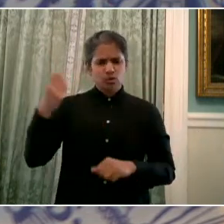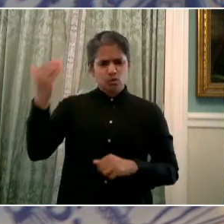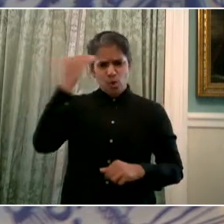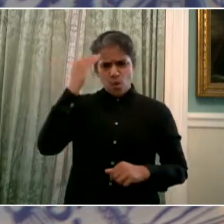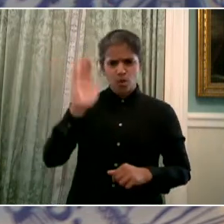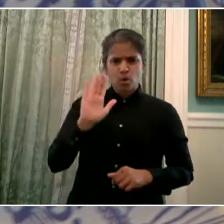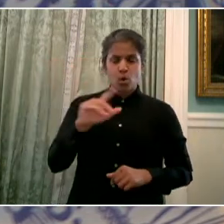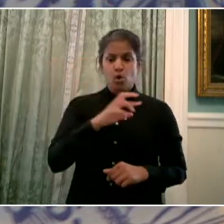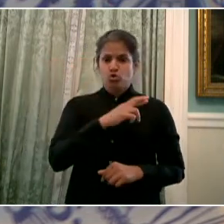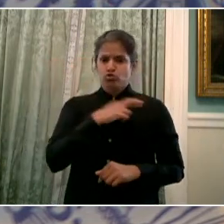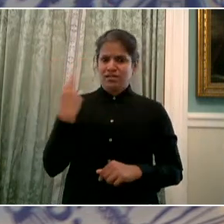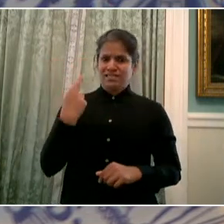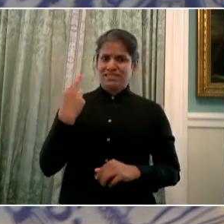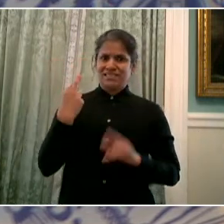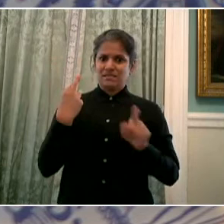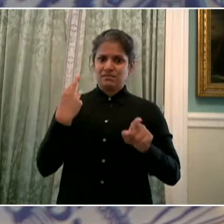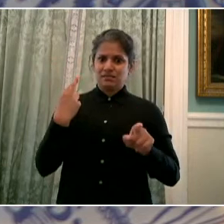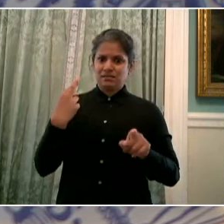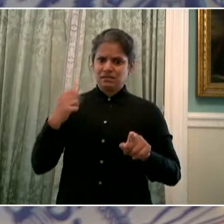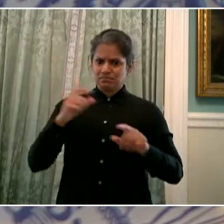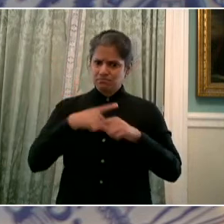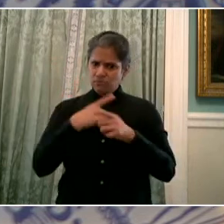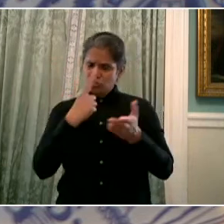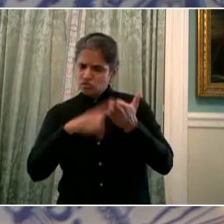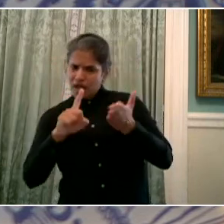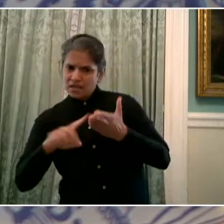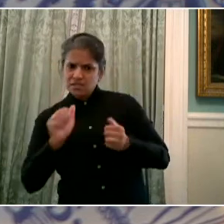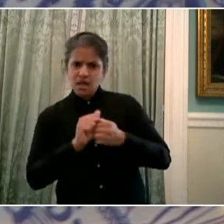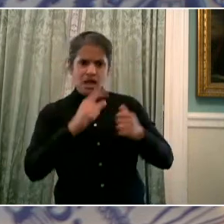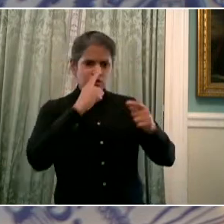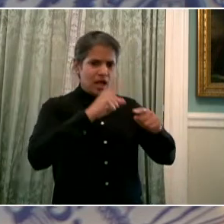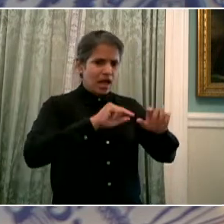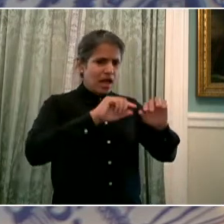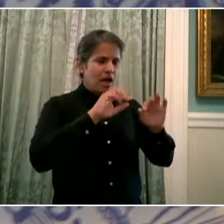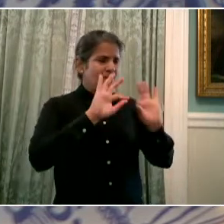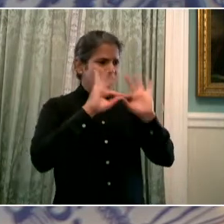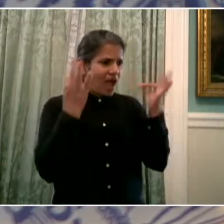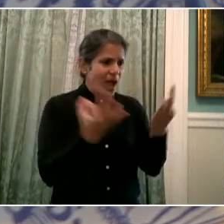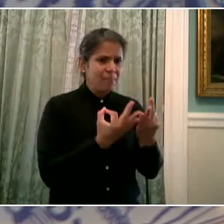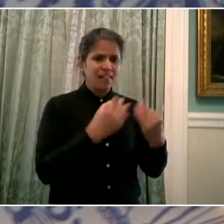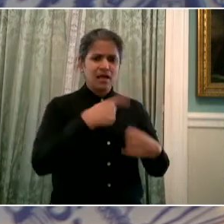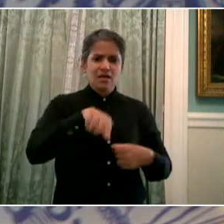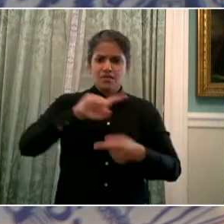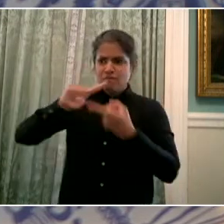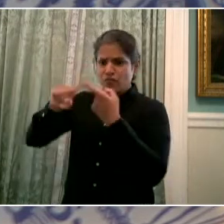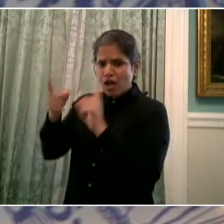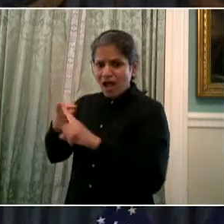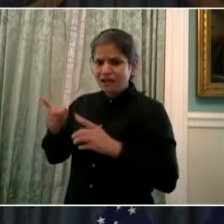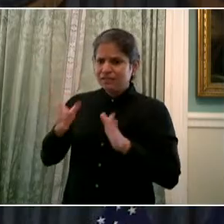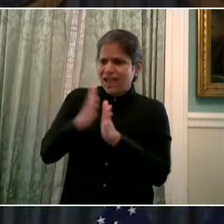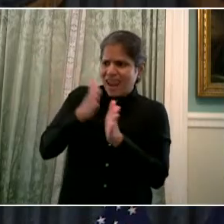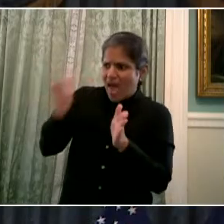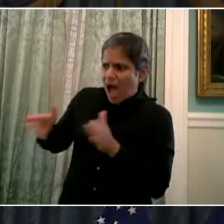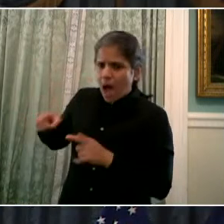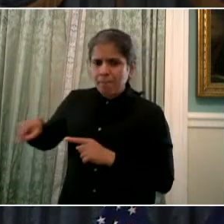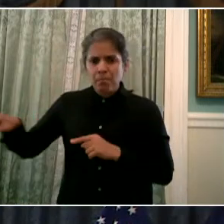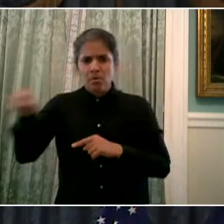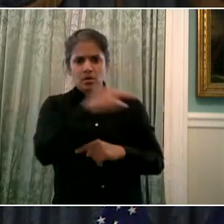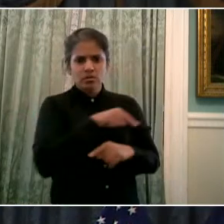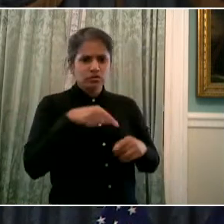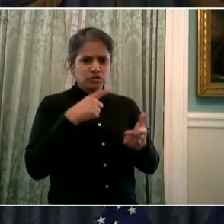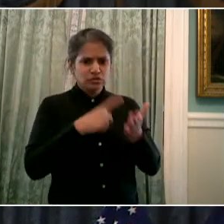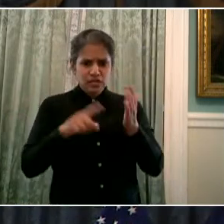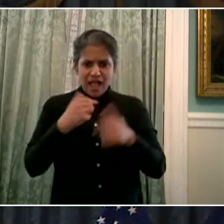your friends, and your neighbors. And with that, we're going to first hear from Mr. Iscol. Zachary. Yes,